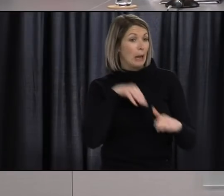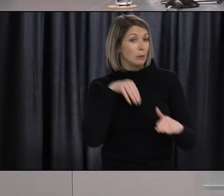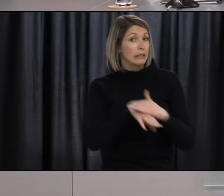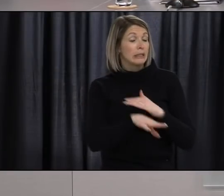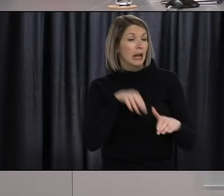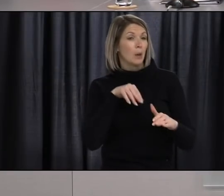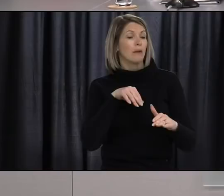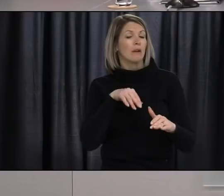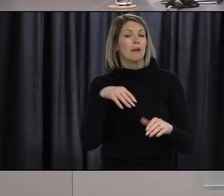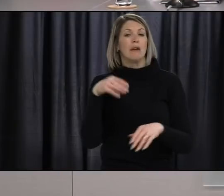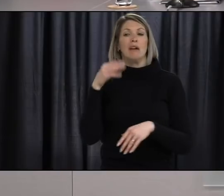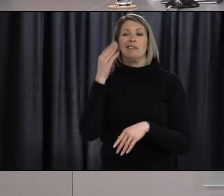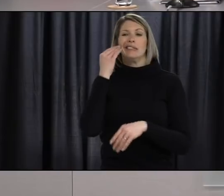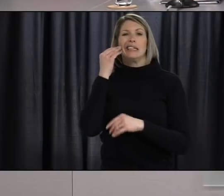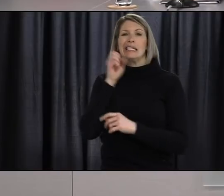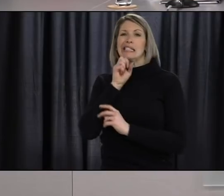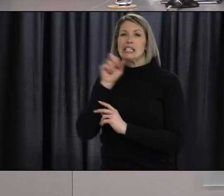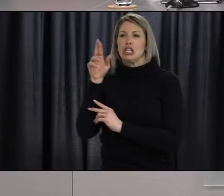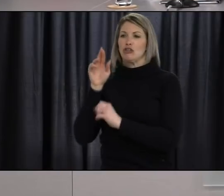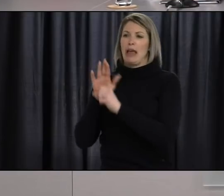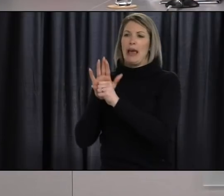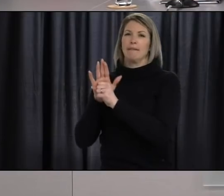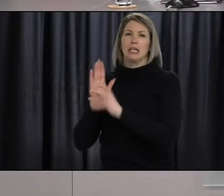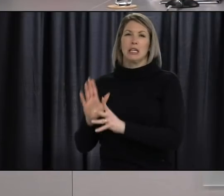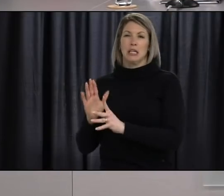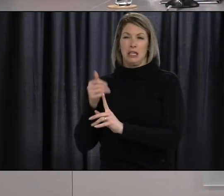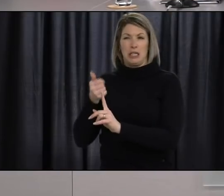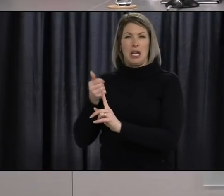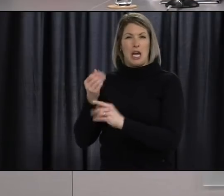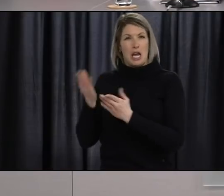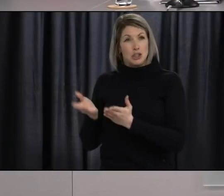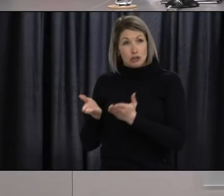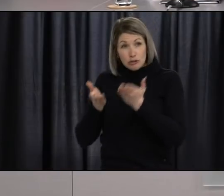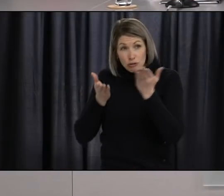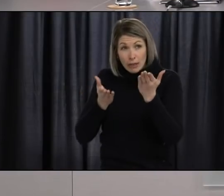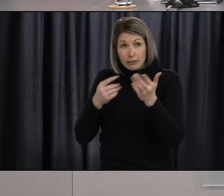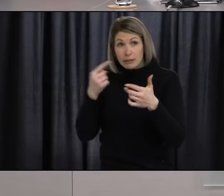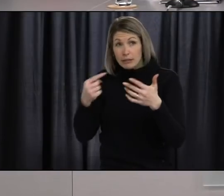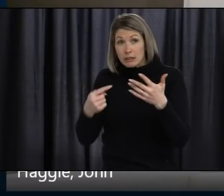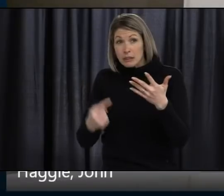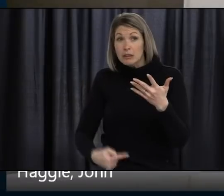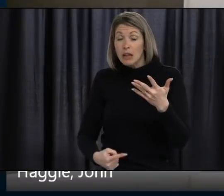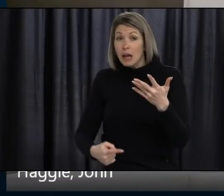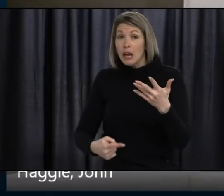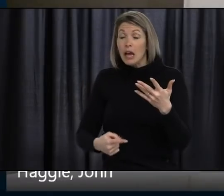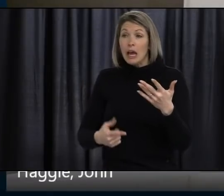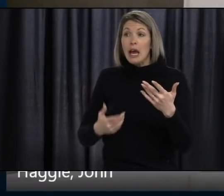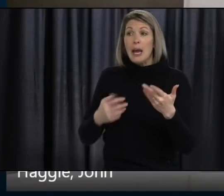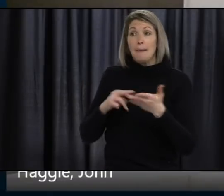Seniors Advocate, have you increased that level of oversight? Yes.